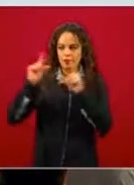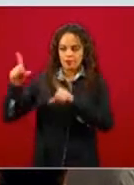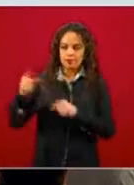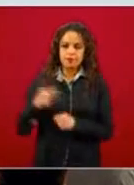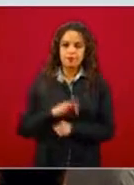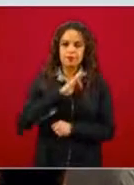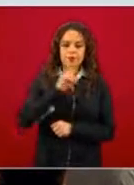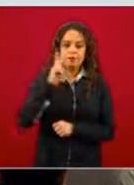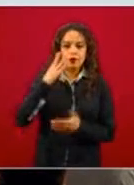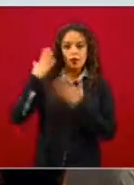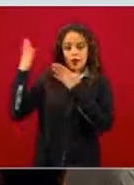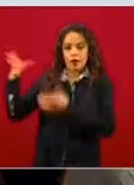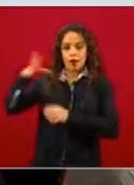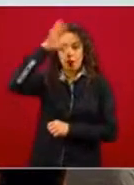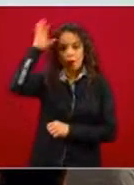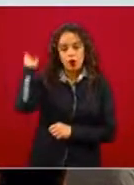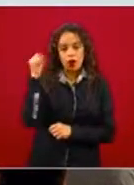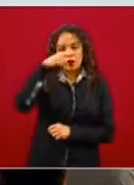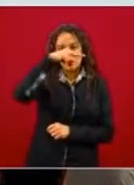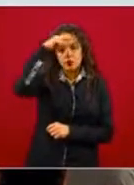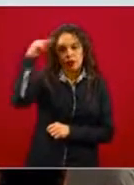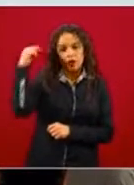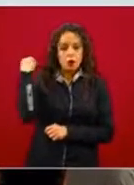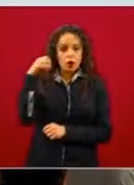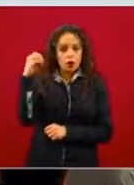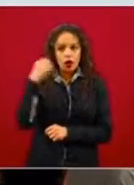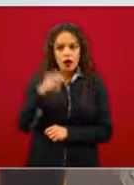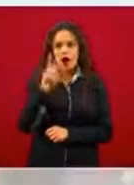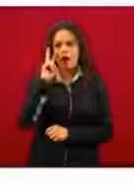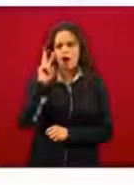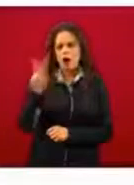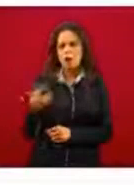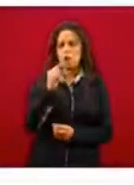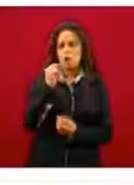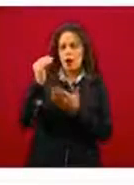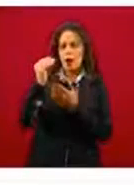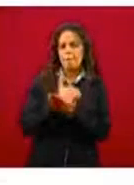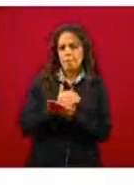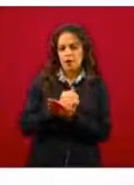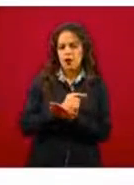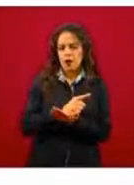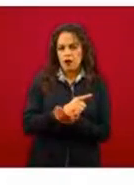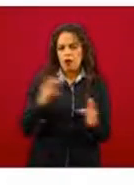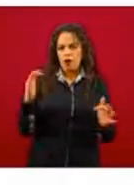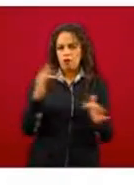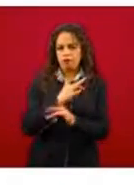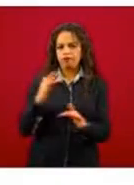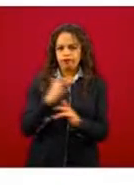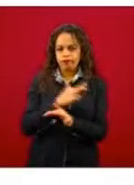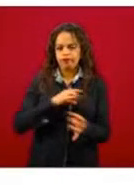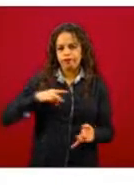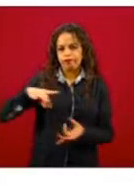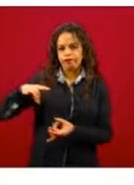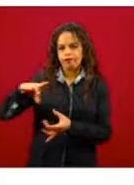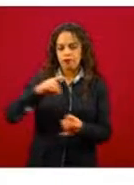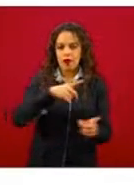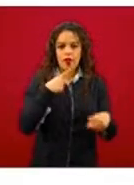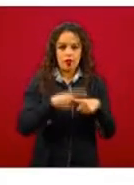In the states of Morelos, Nayarit, Nuevo León, and Oaxaca, they show very low mobility